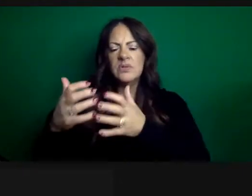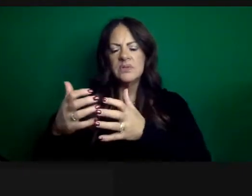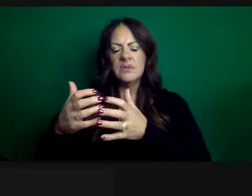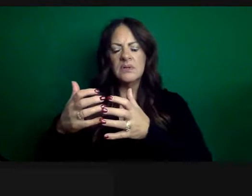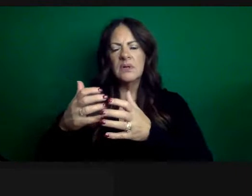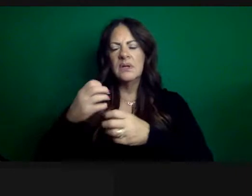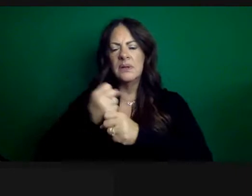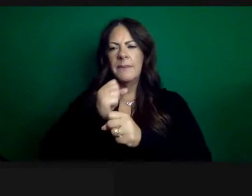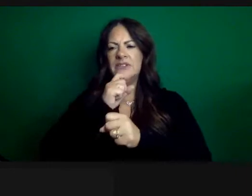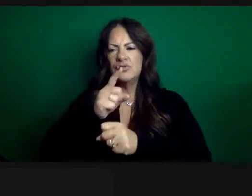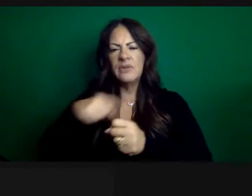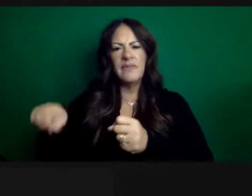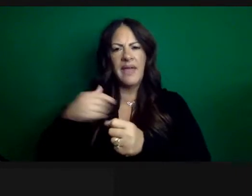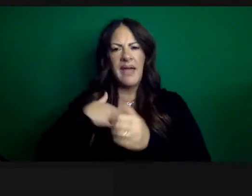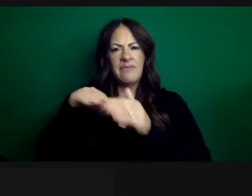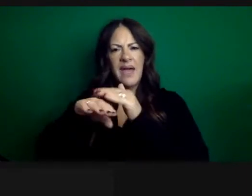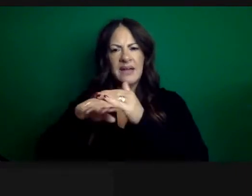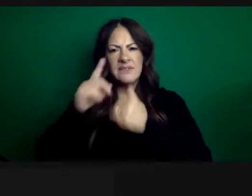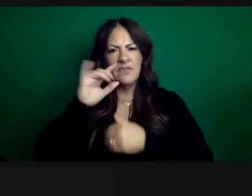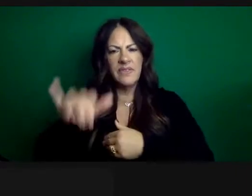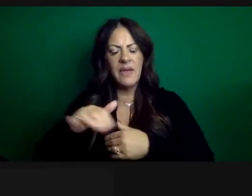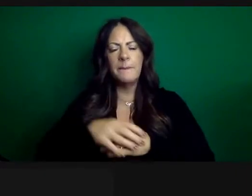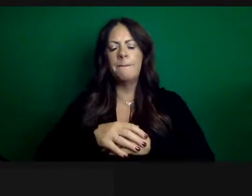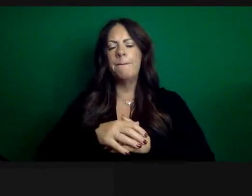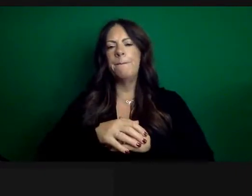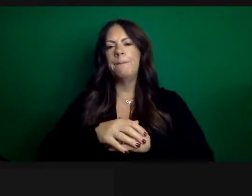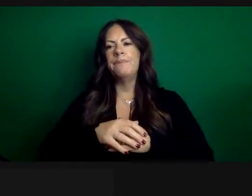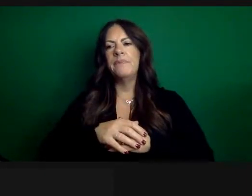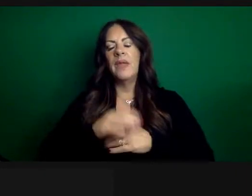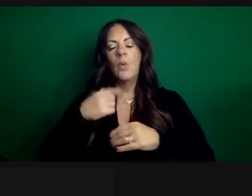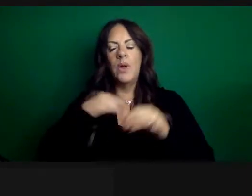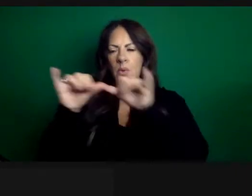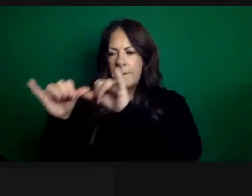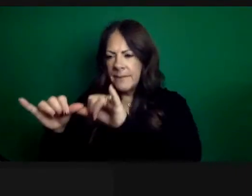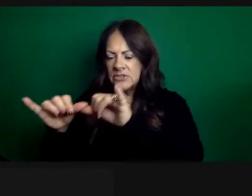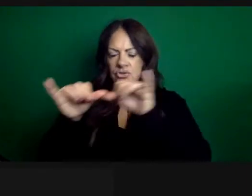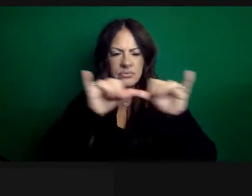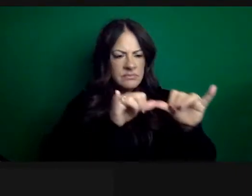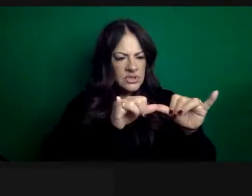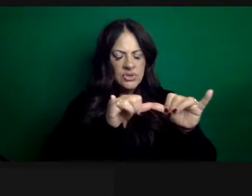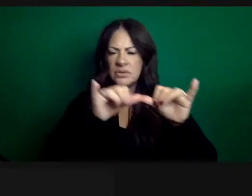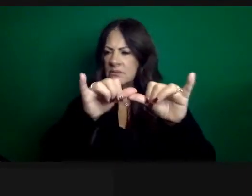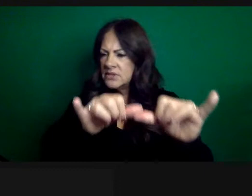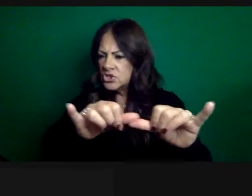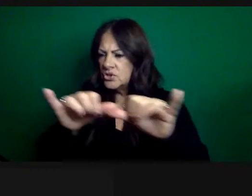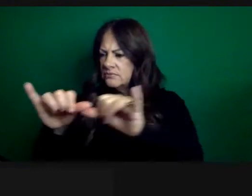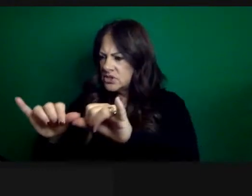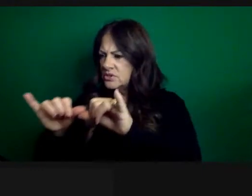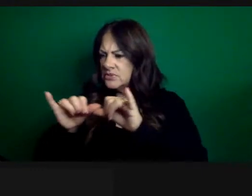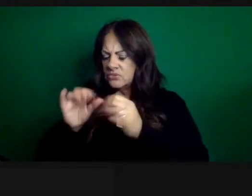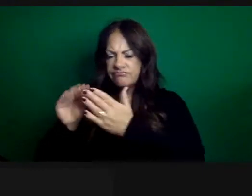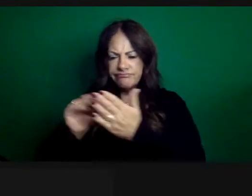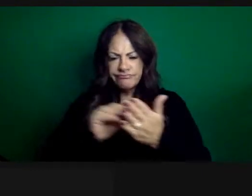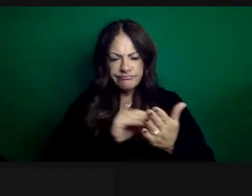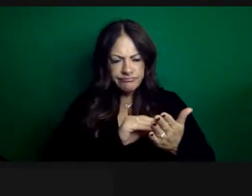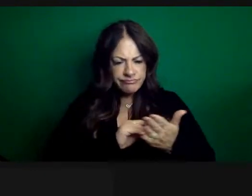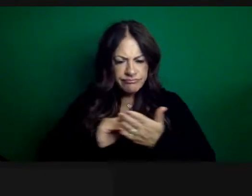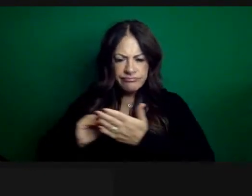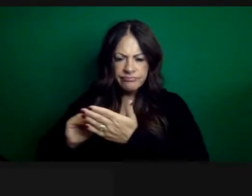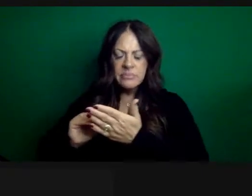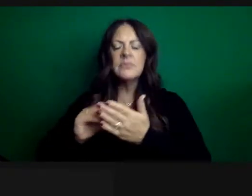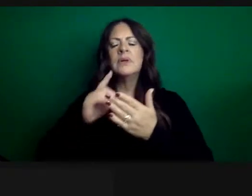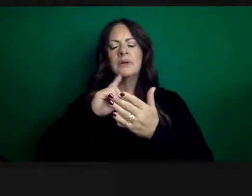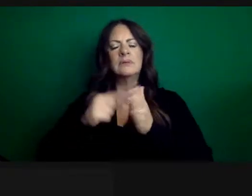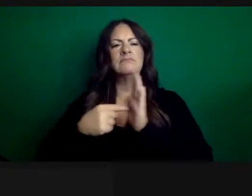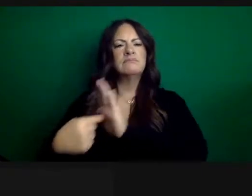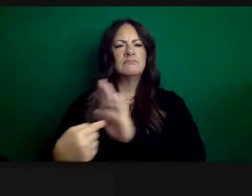the categories. The metrics we're going to look at are rates of vaccination in the hardest hit communities, our ability